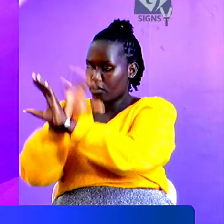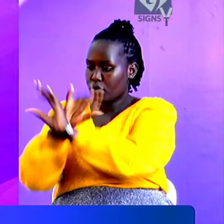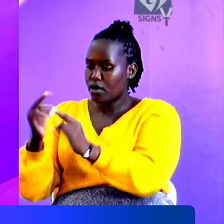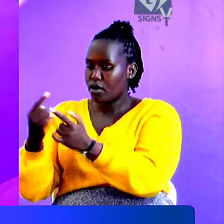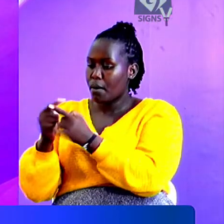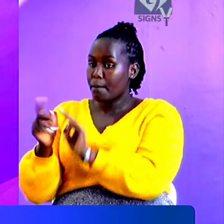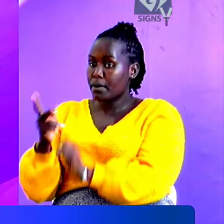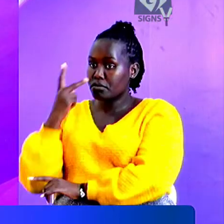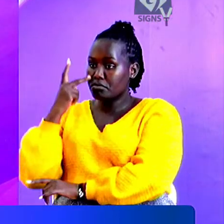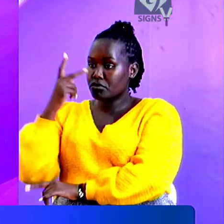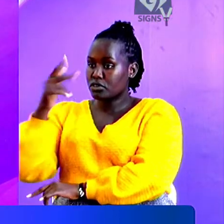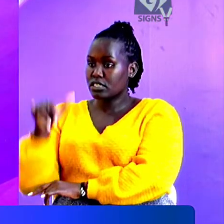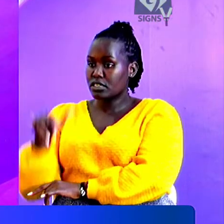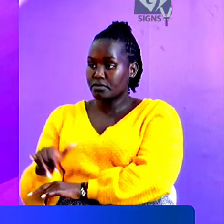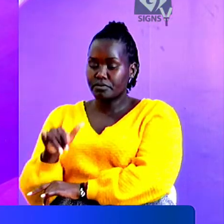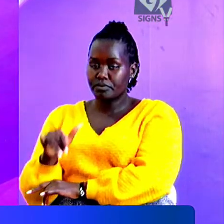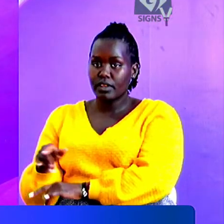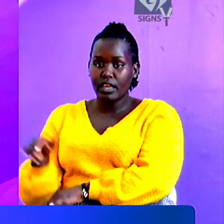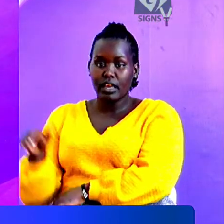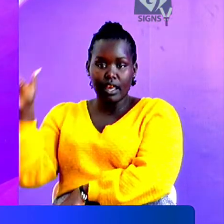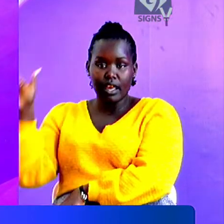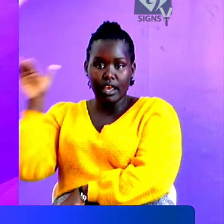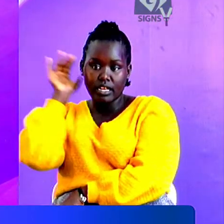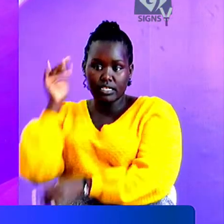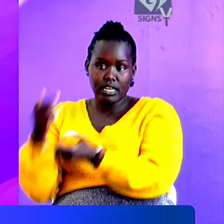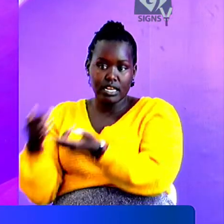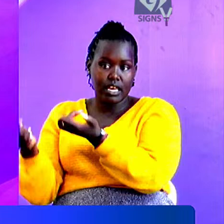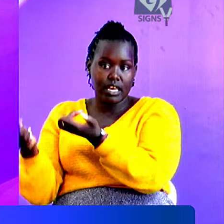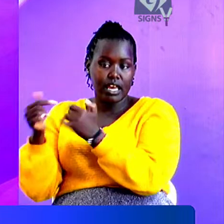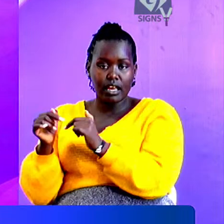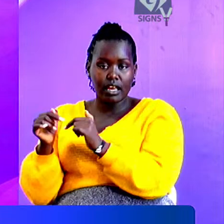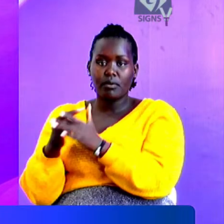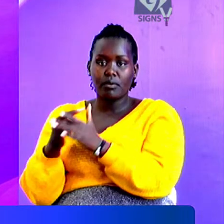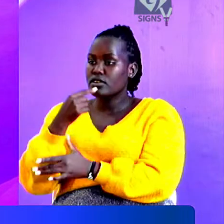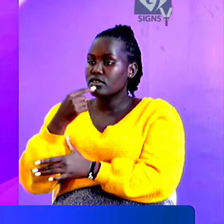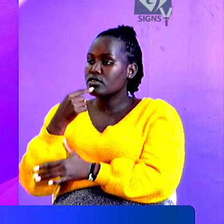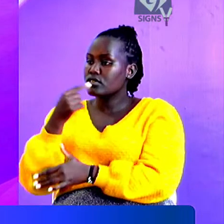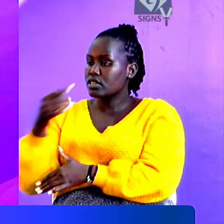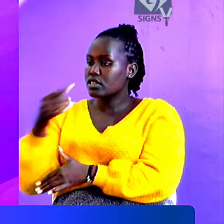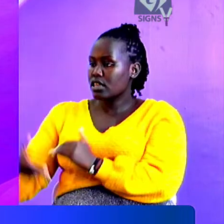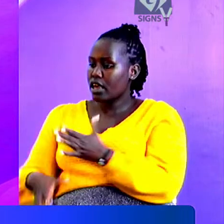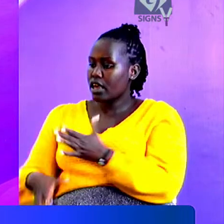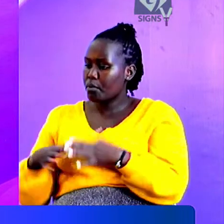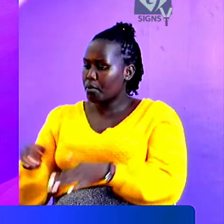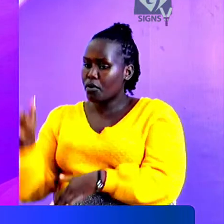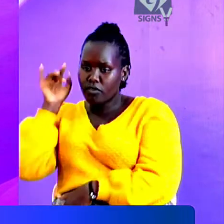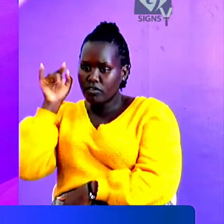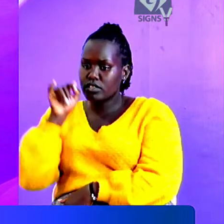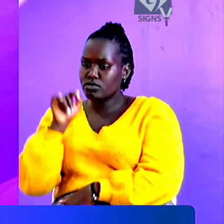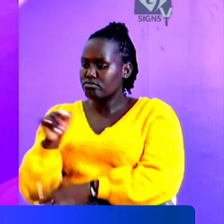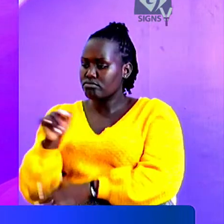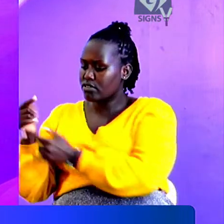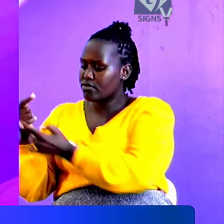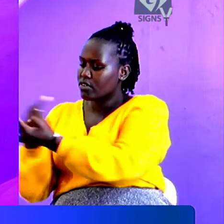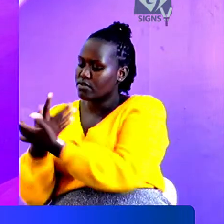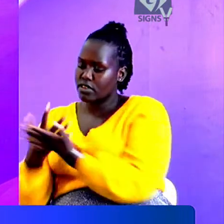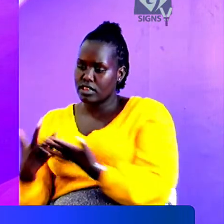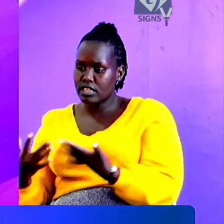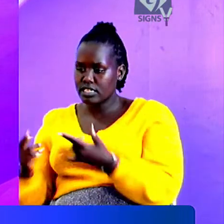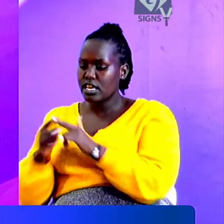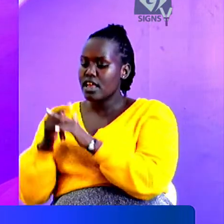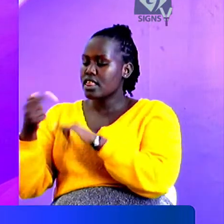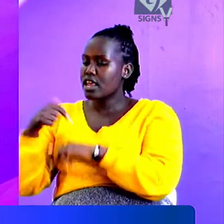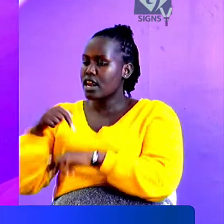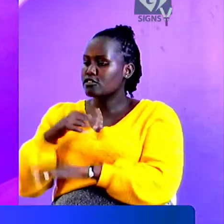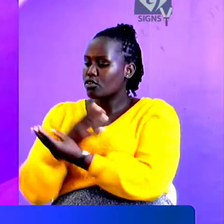them, actually listening and coming to the table and telling young people, look, we have listened to this, this and that, and we are going to do this, this and